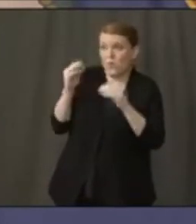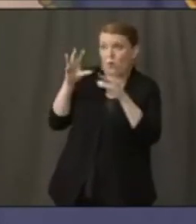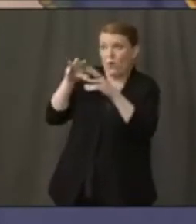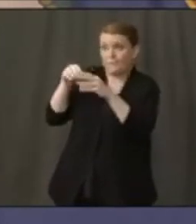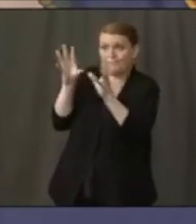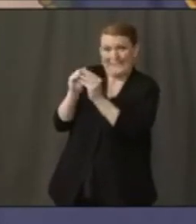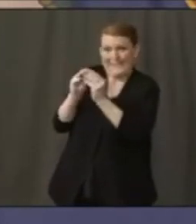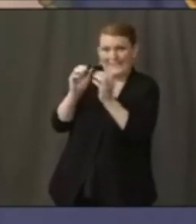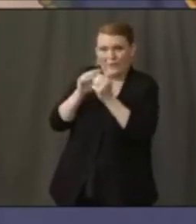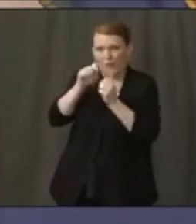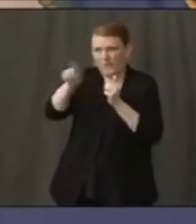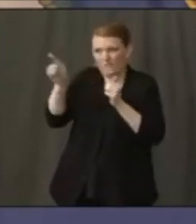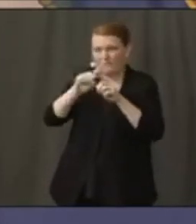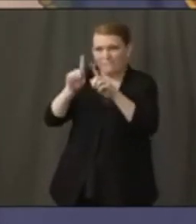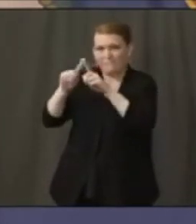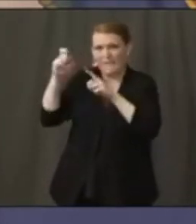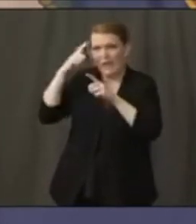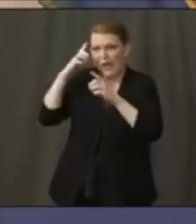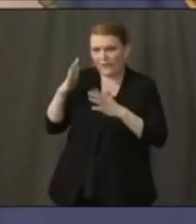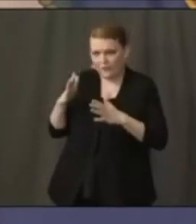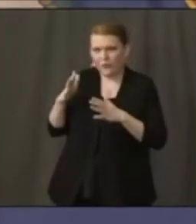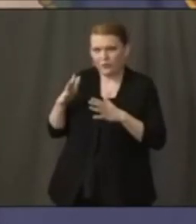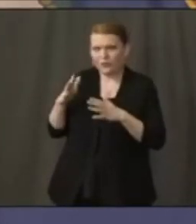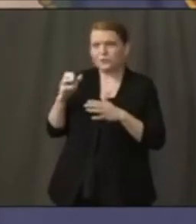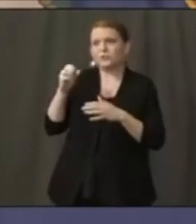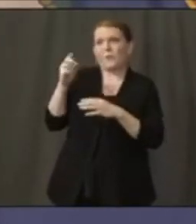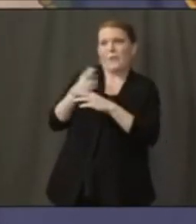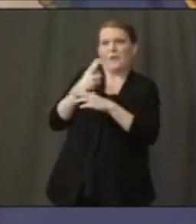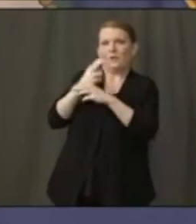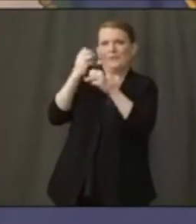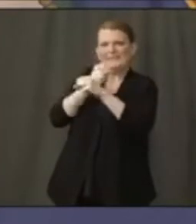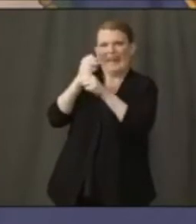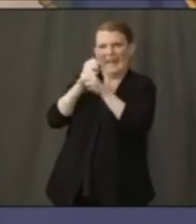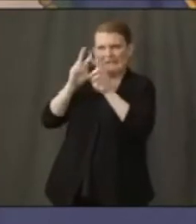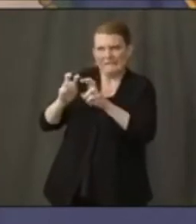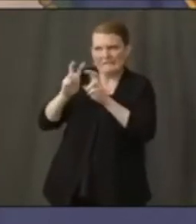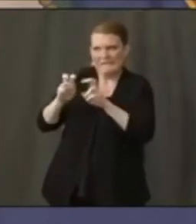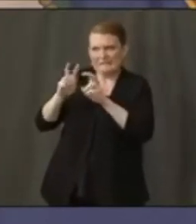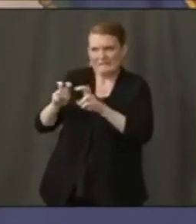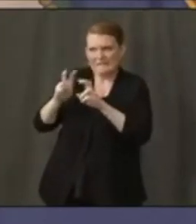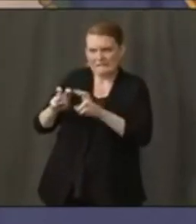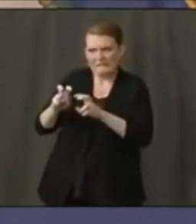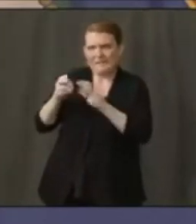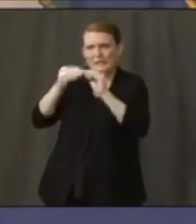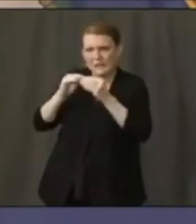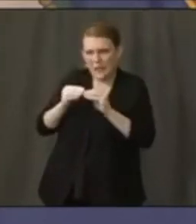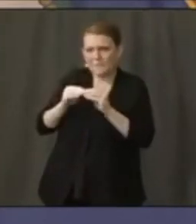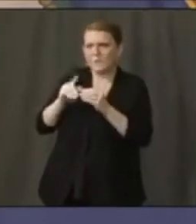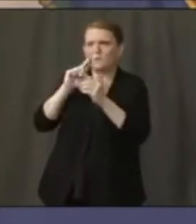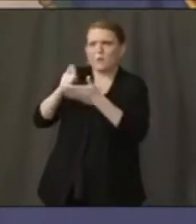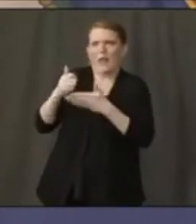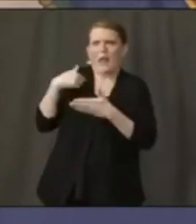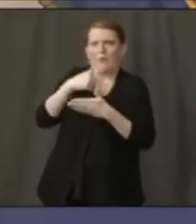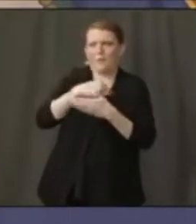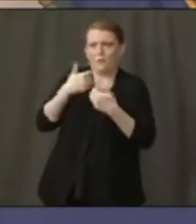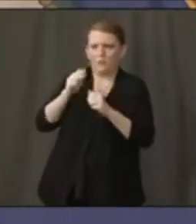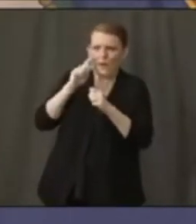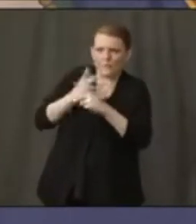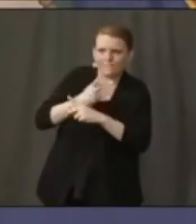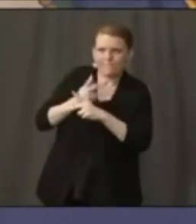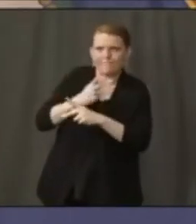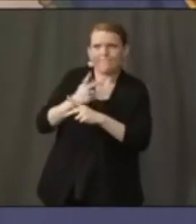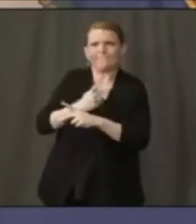for the states as the House and the Senate now are thinking about what the next supplemental should look like. And